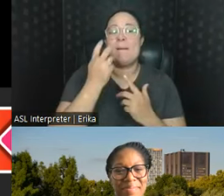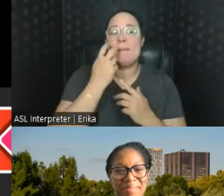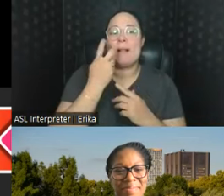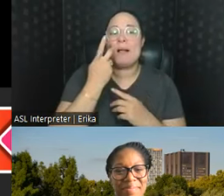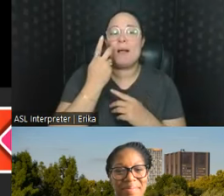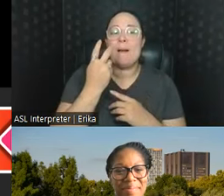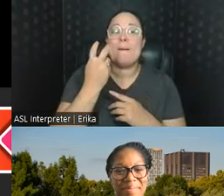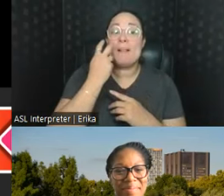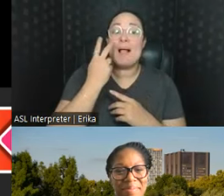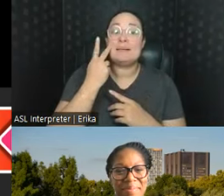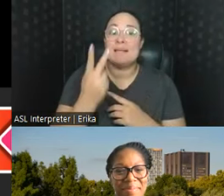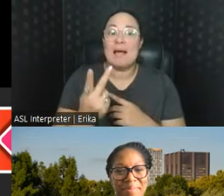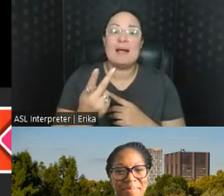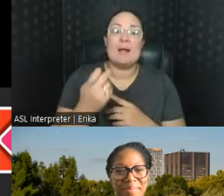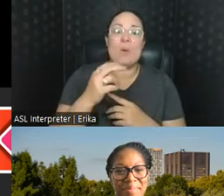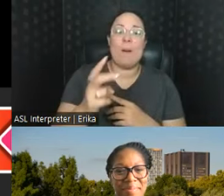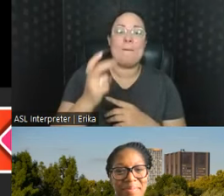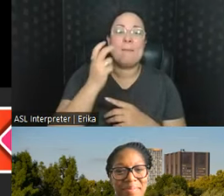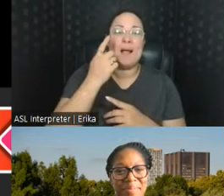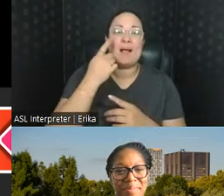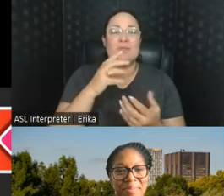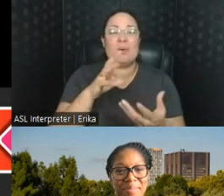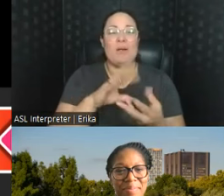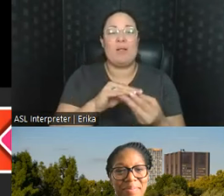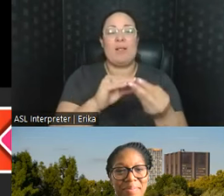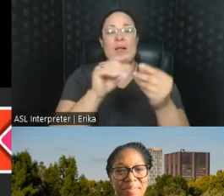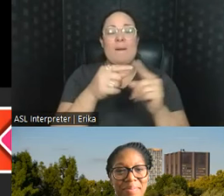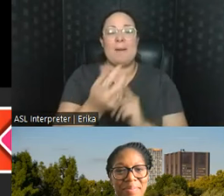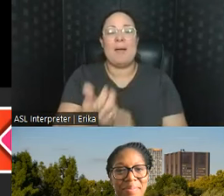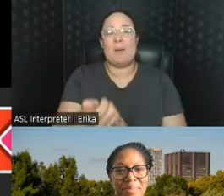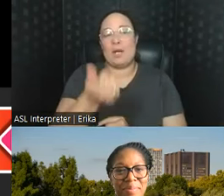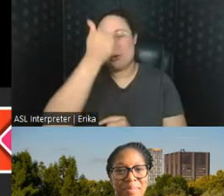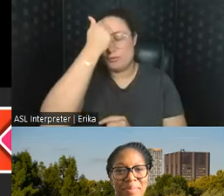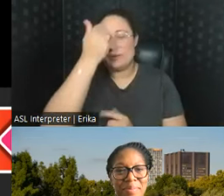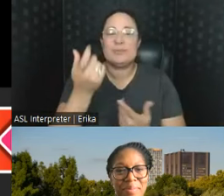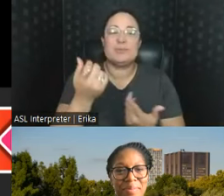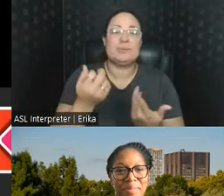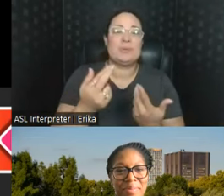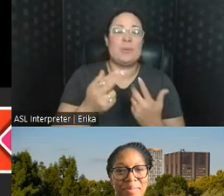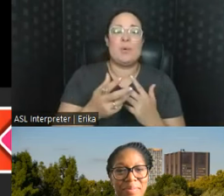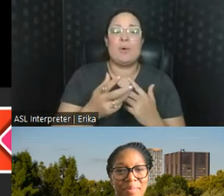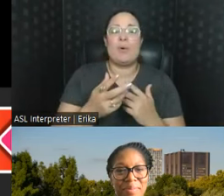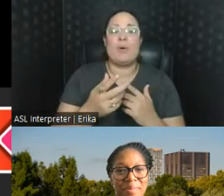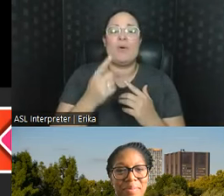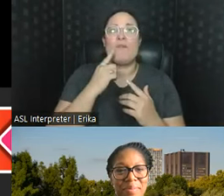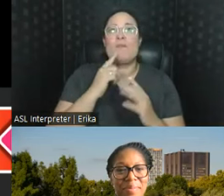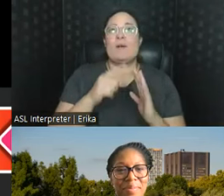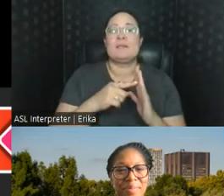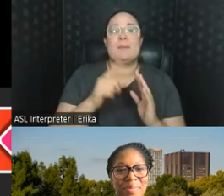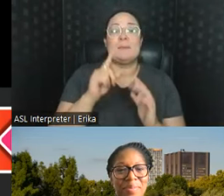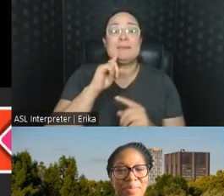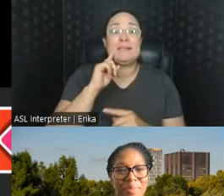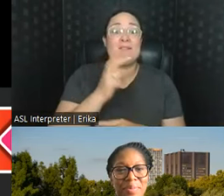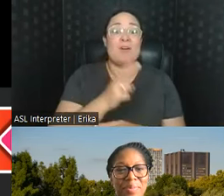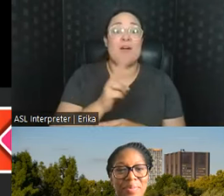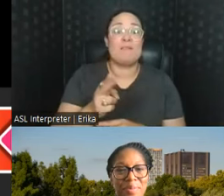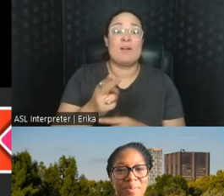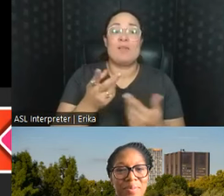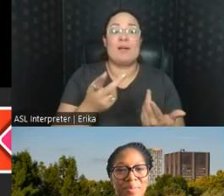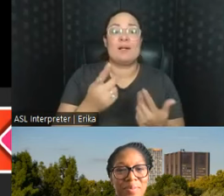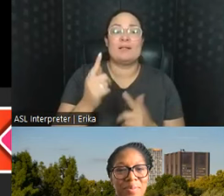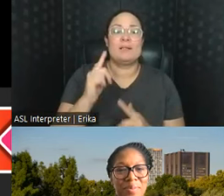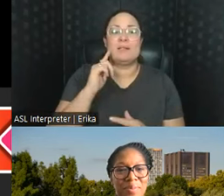using blindness as a metaphor for ignorance in general, or even in the terms of the deaf and hard of hearing community,